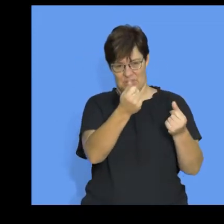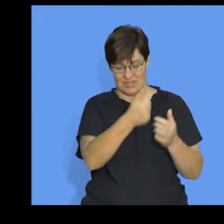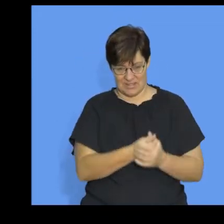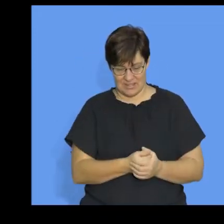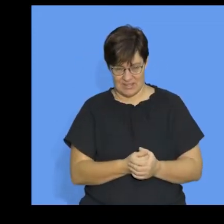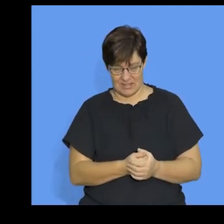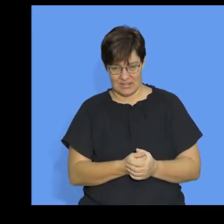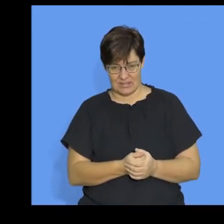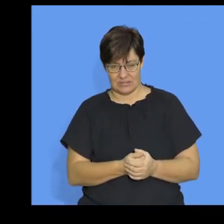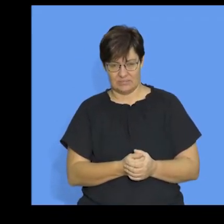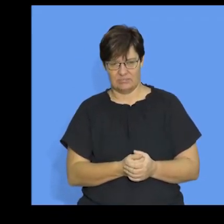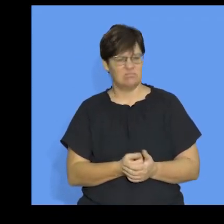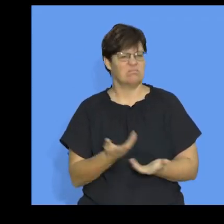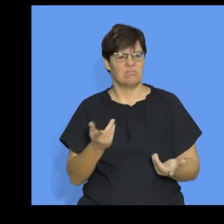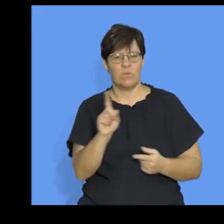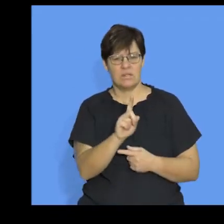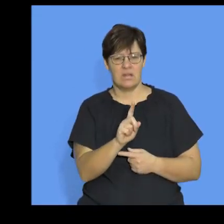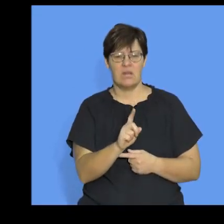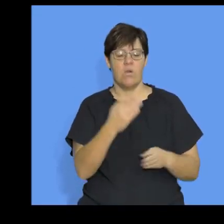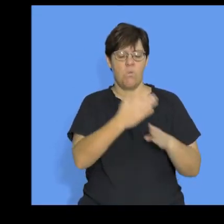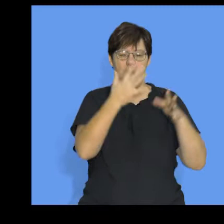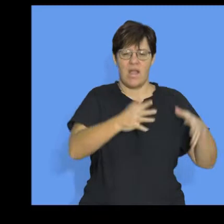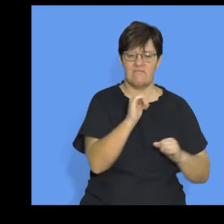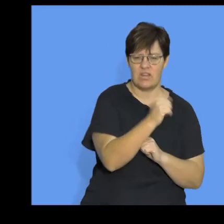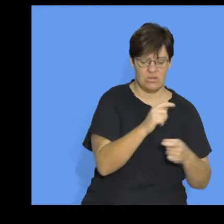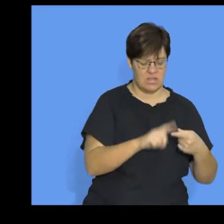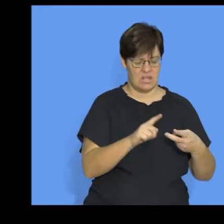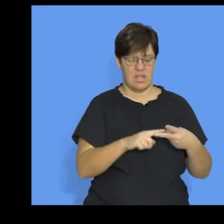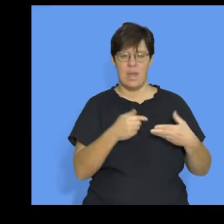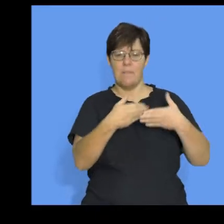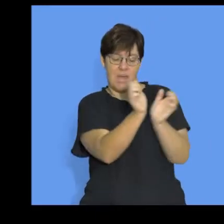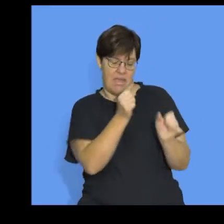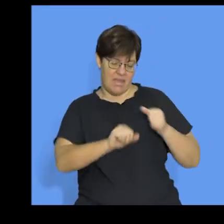Example of this would be your factory workers, the bakers, and